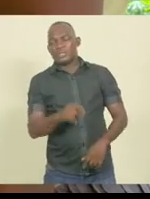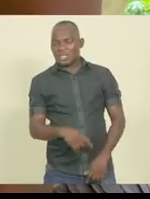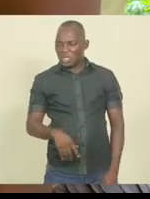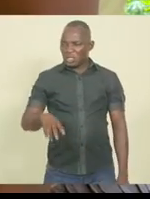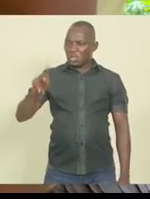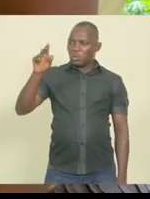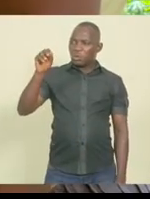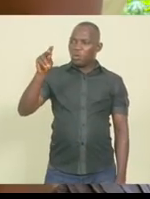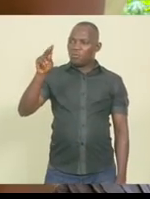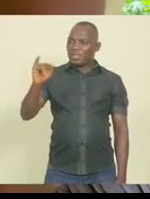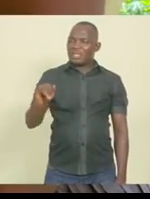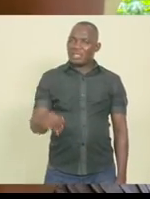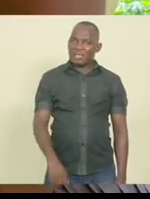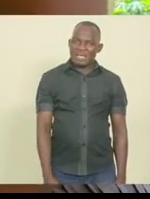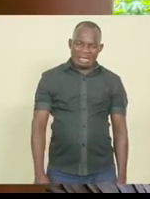Kofi.